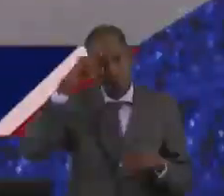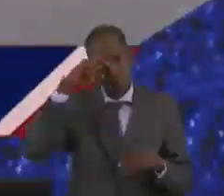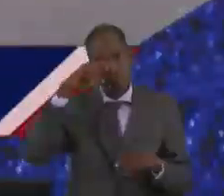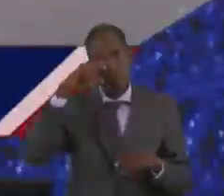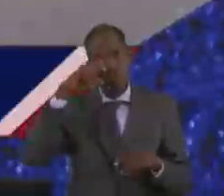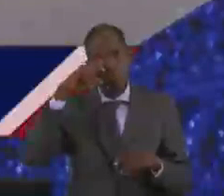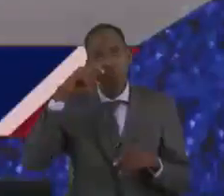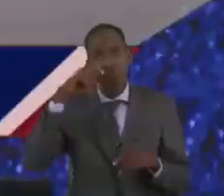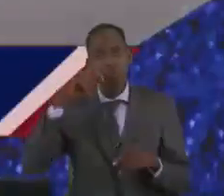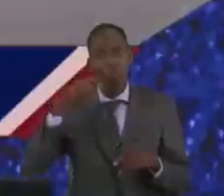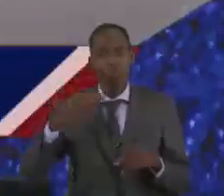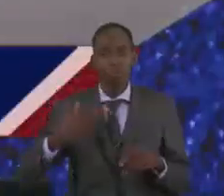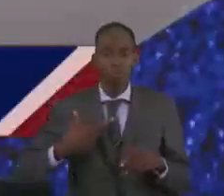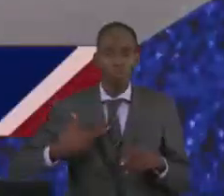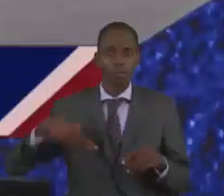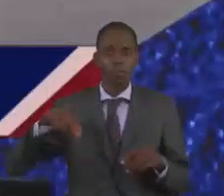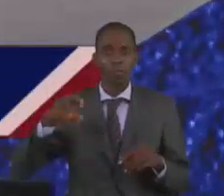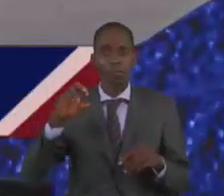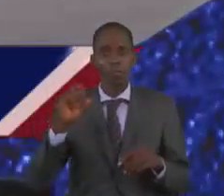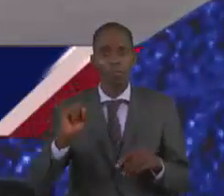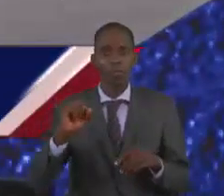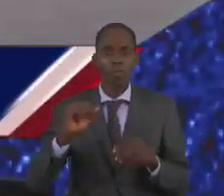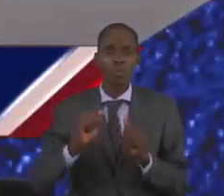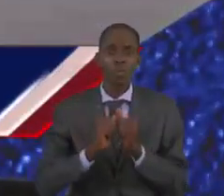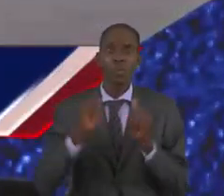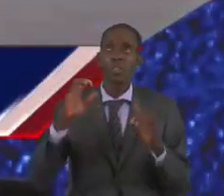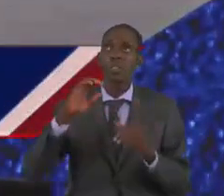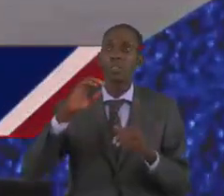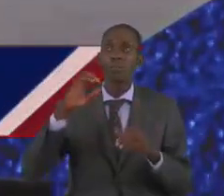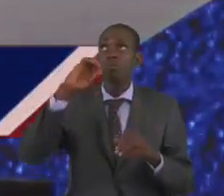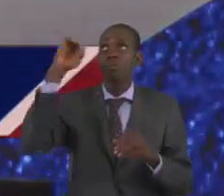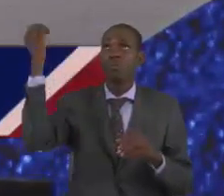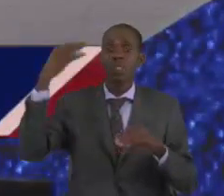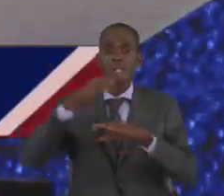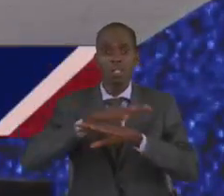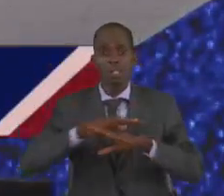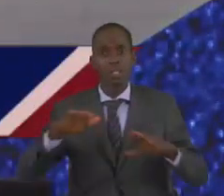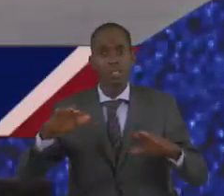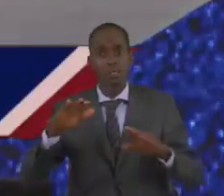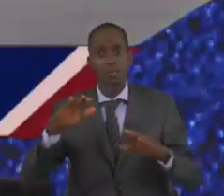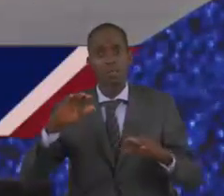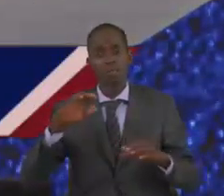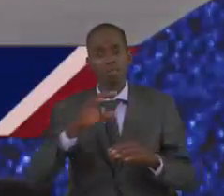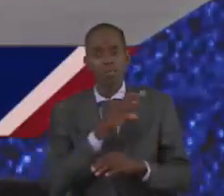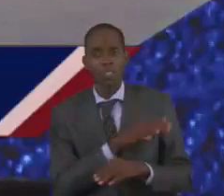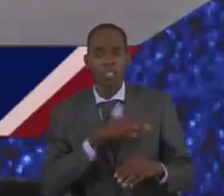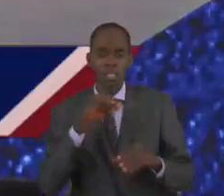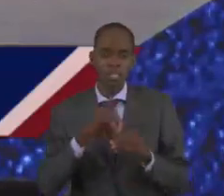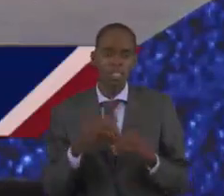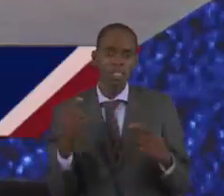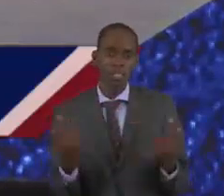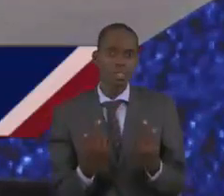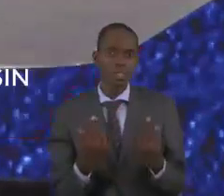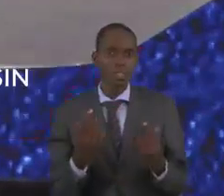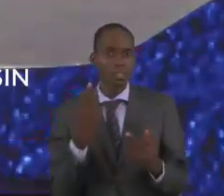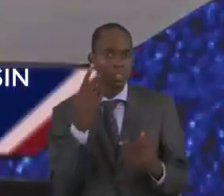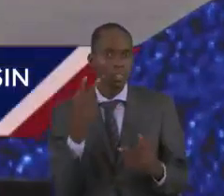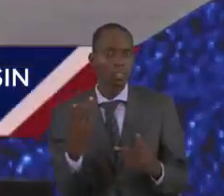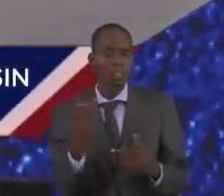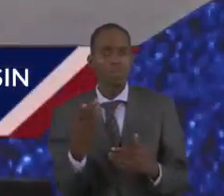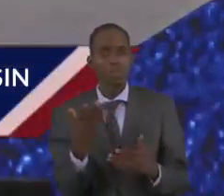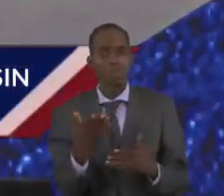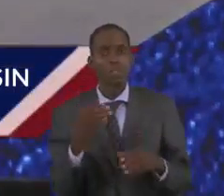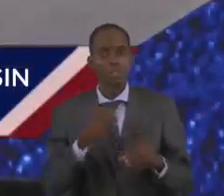insensitive, religious, graceless character in sin. Look at that again